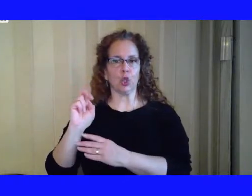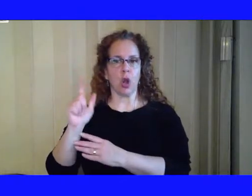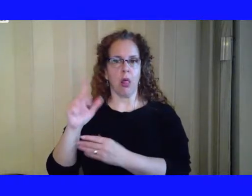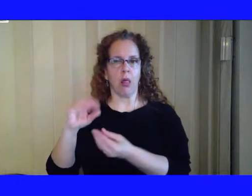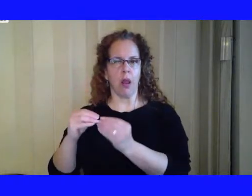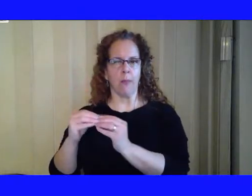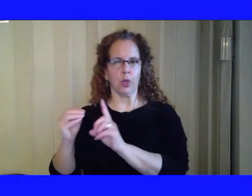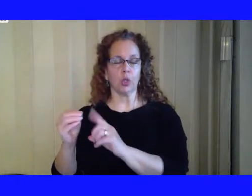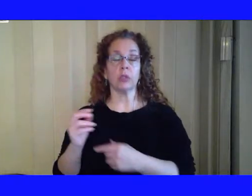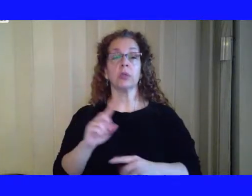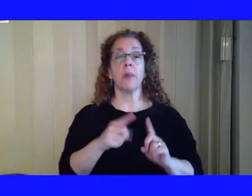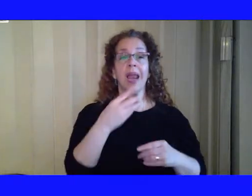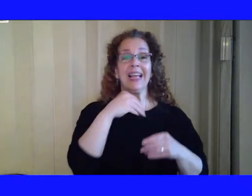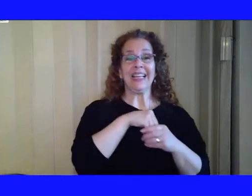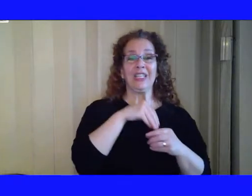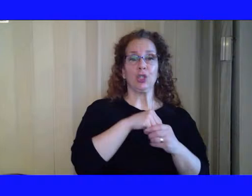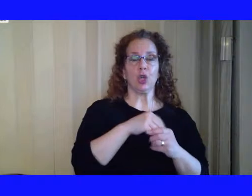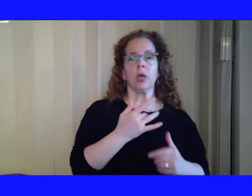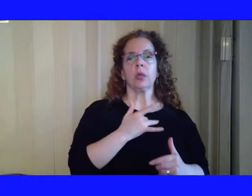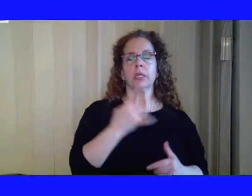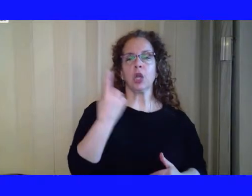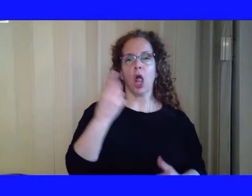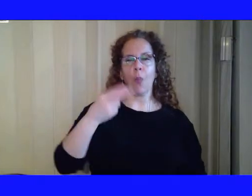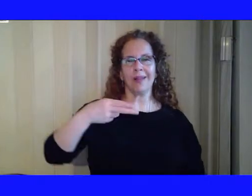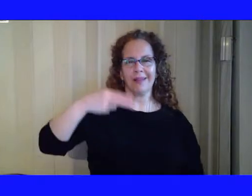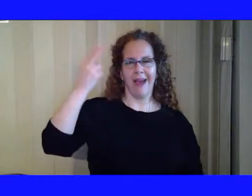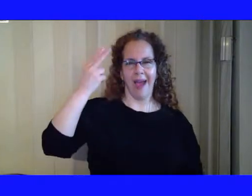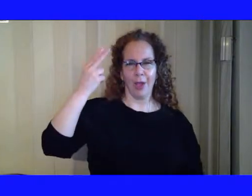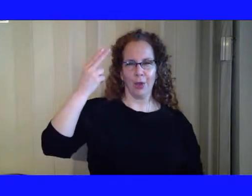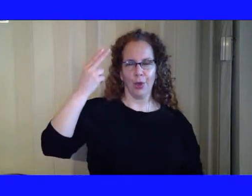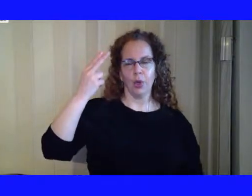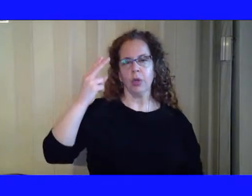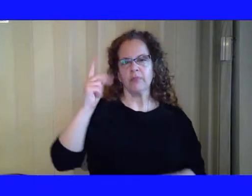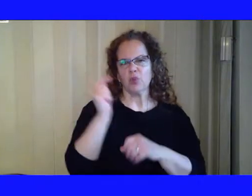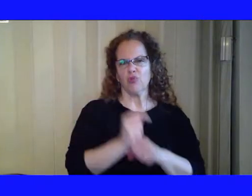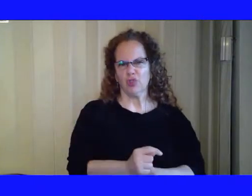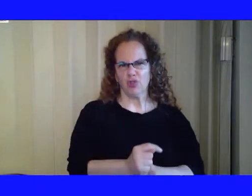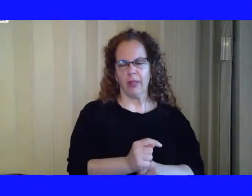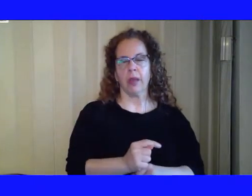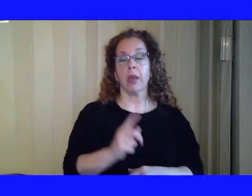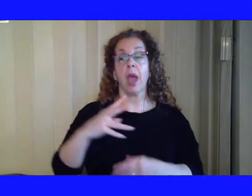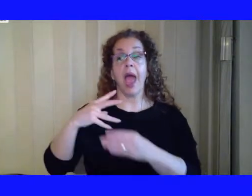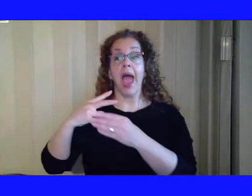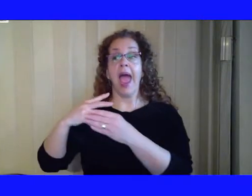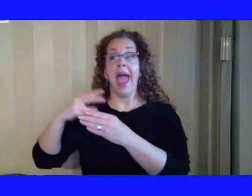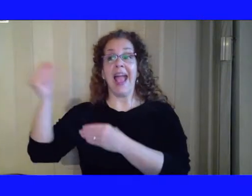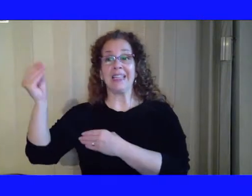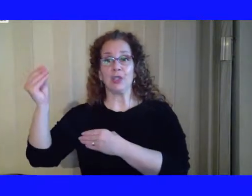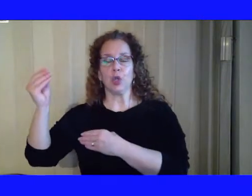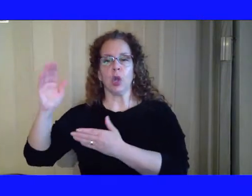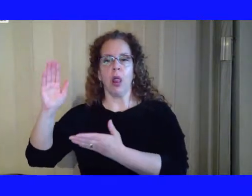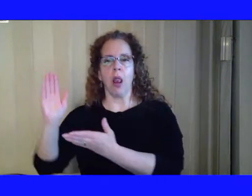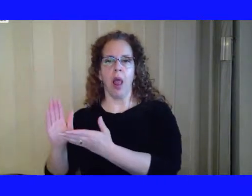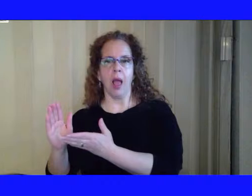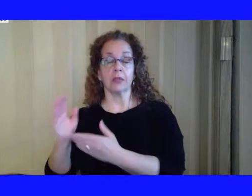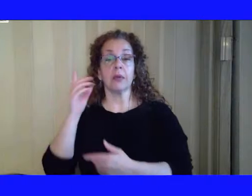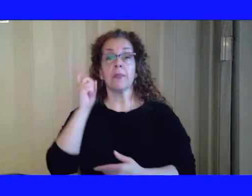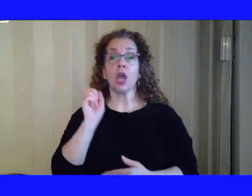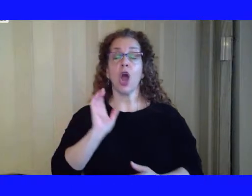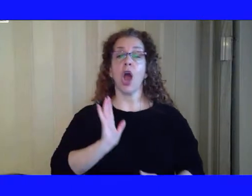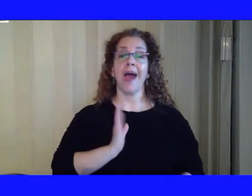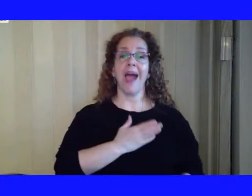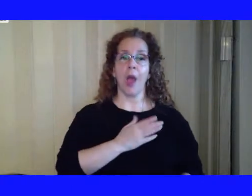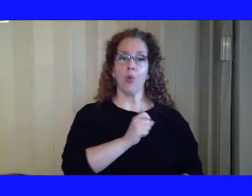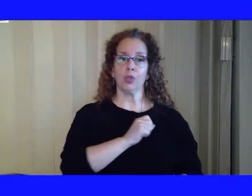findings of the Office of EEO with respect to internal complaints. We could either find reasonable cause,